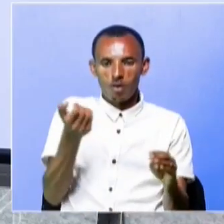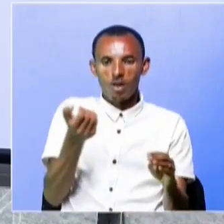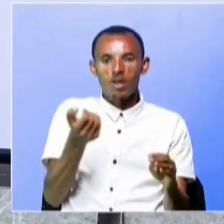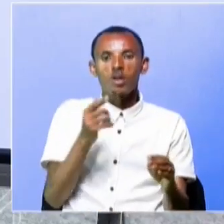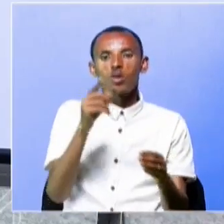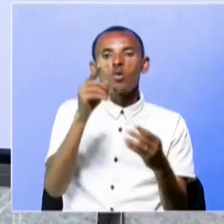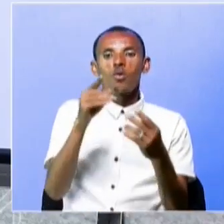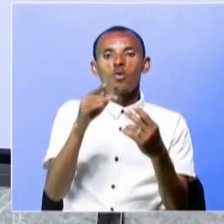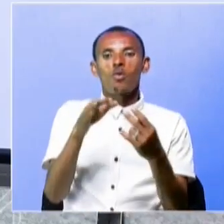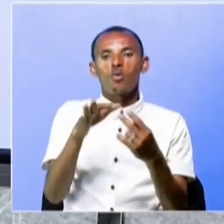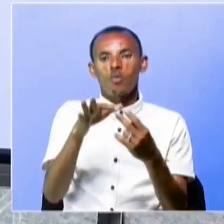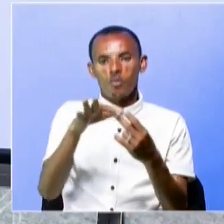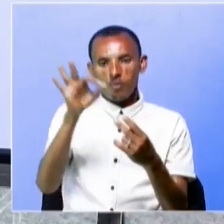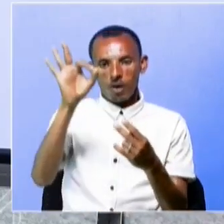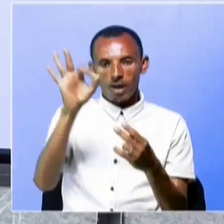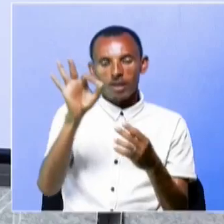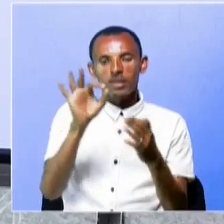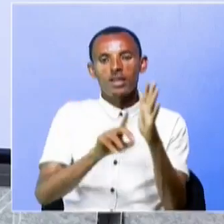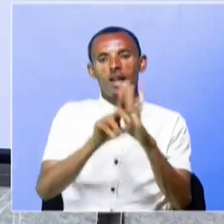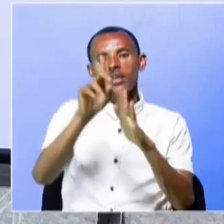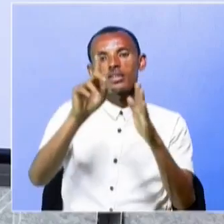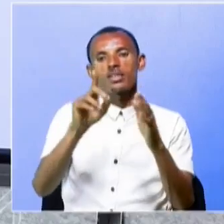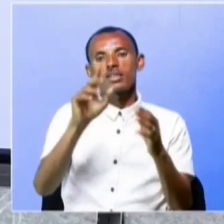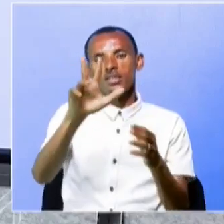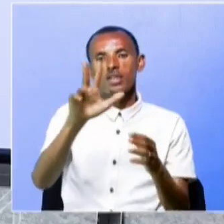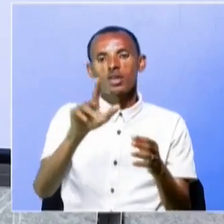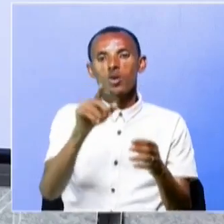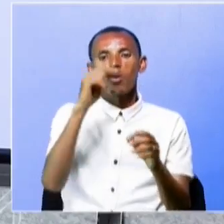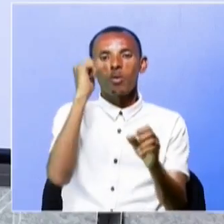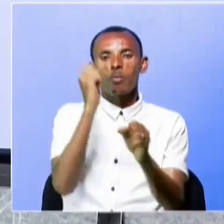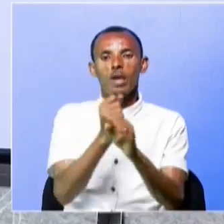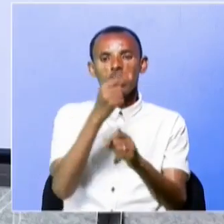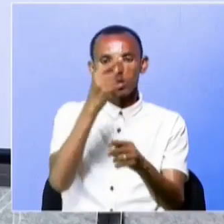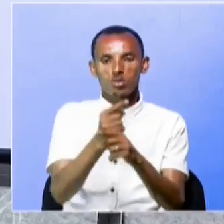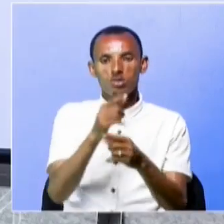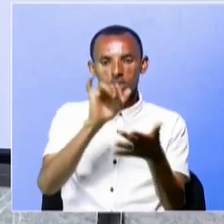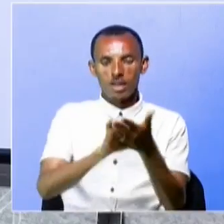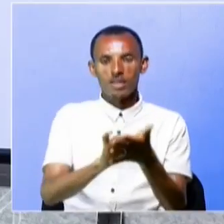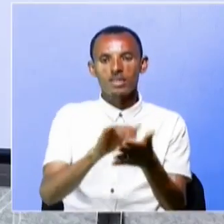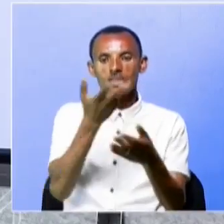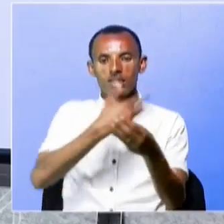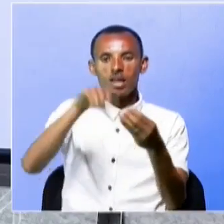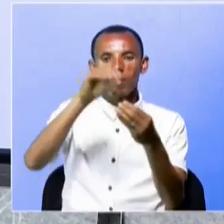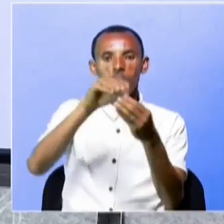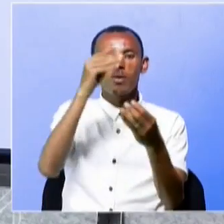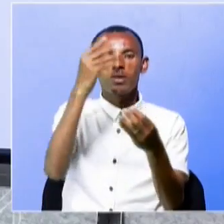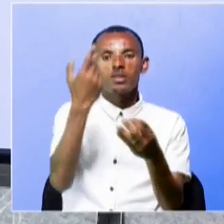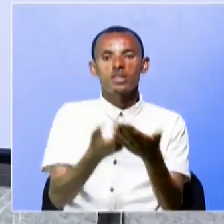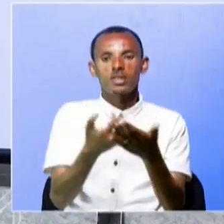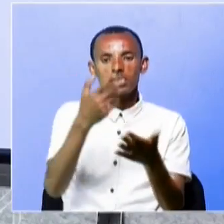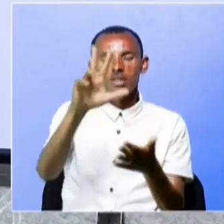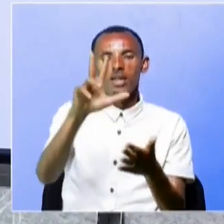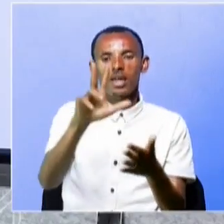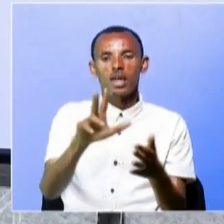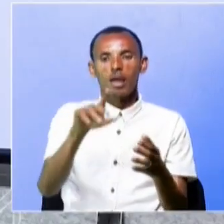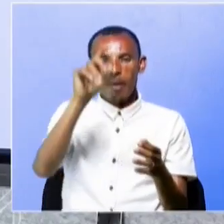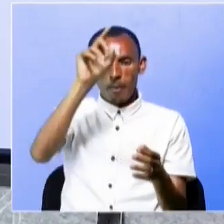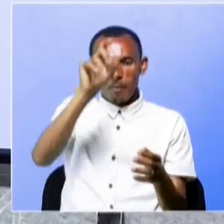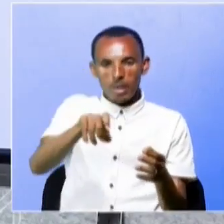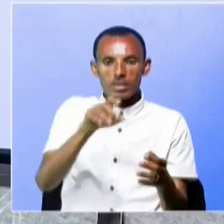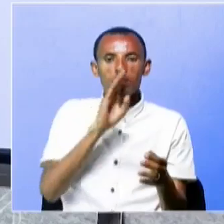you find the largest of these three, you have to make sure that the sum of these three things must